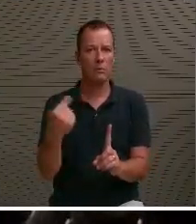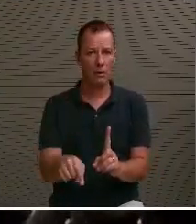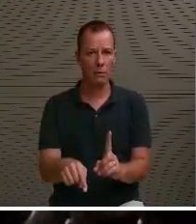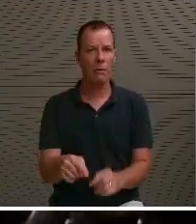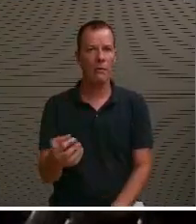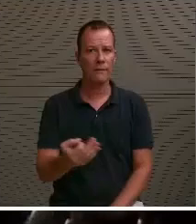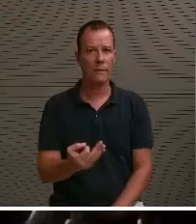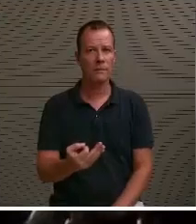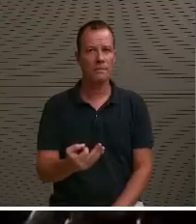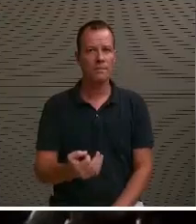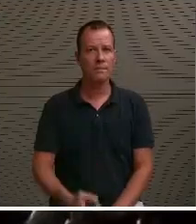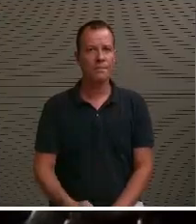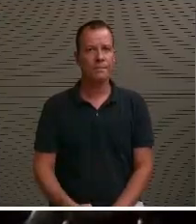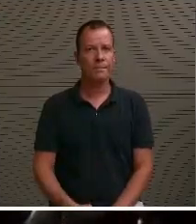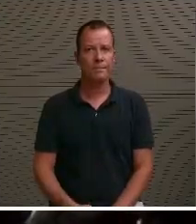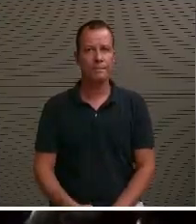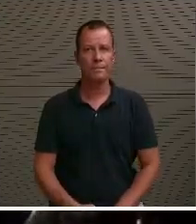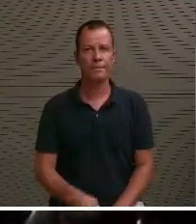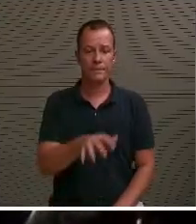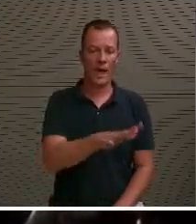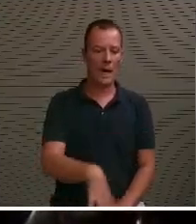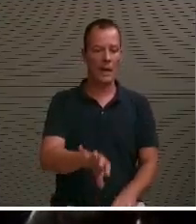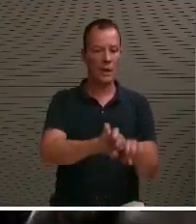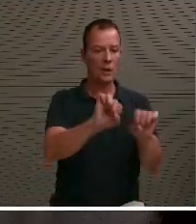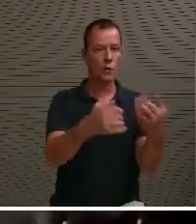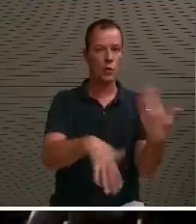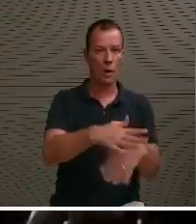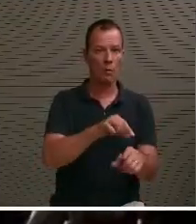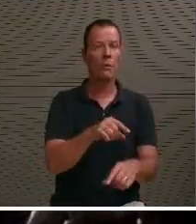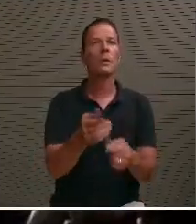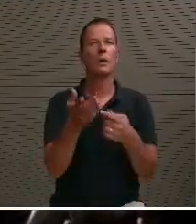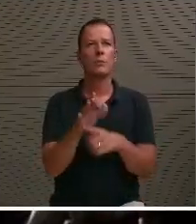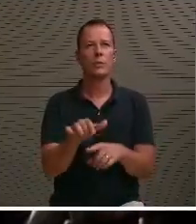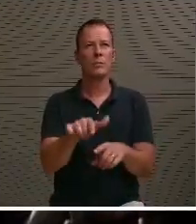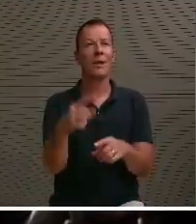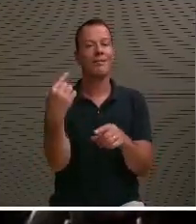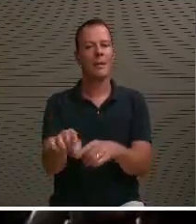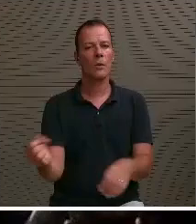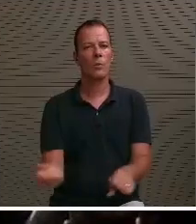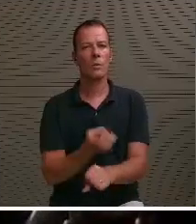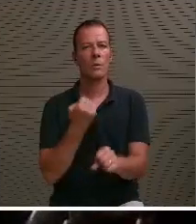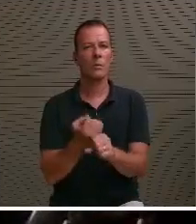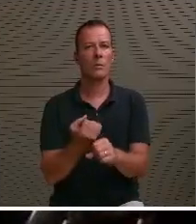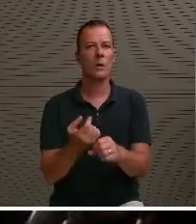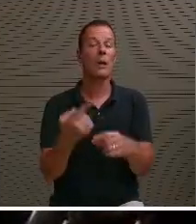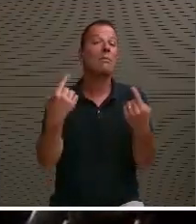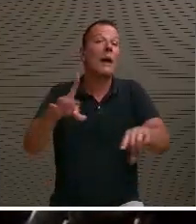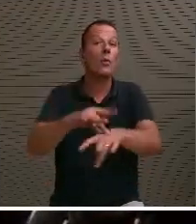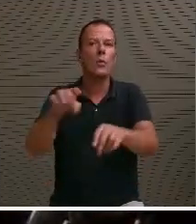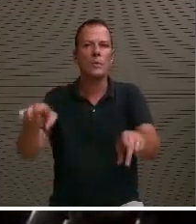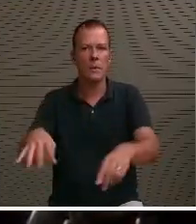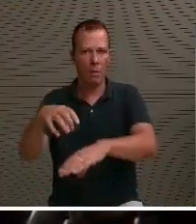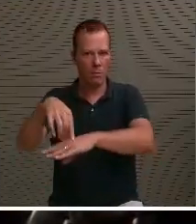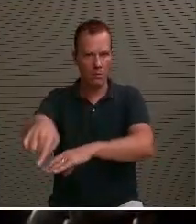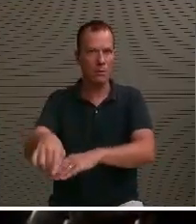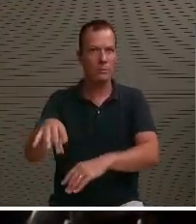social part. So there is a hospital in Mindombe province where I lived, which makes part of